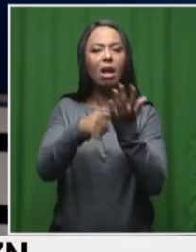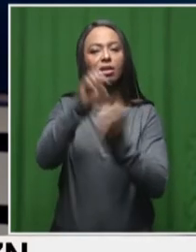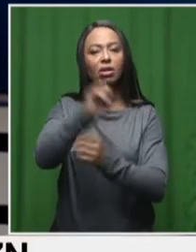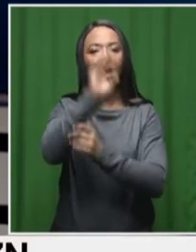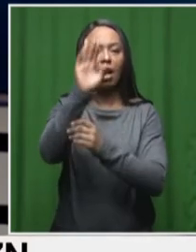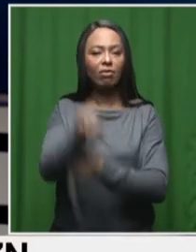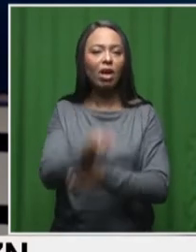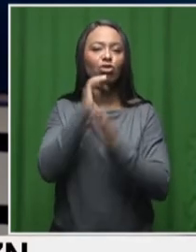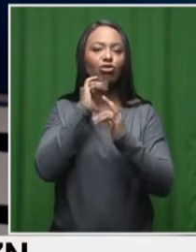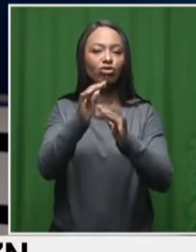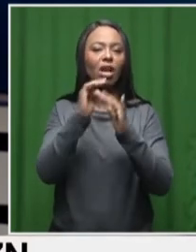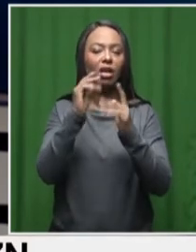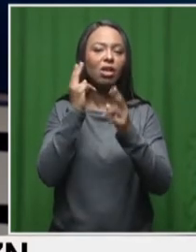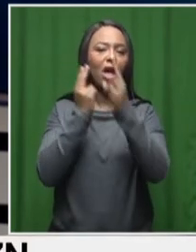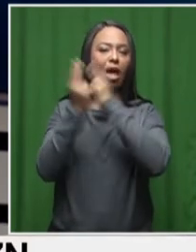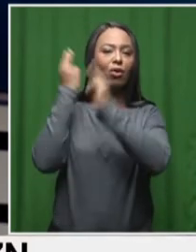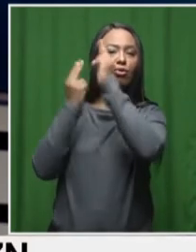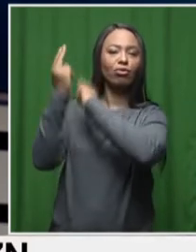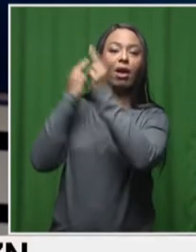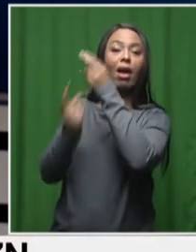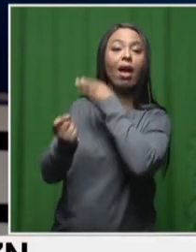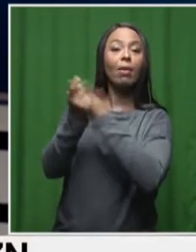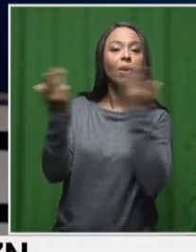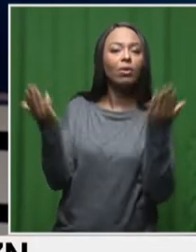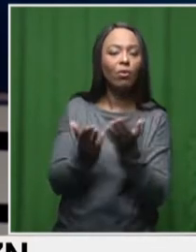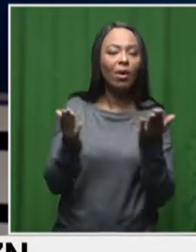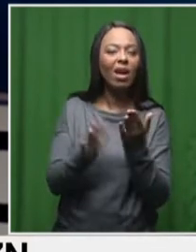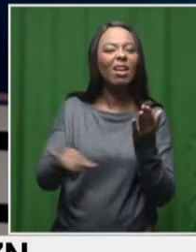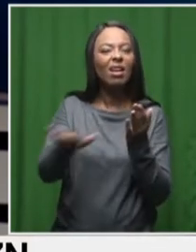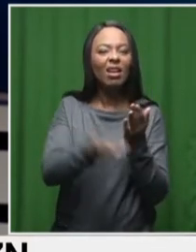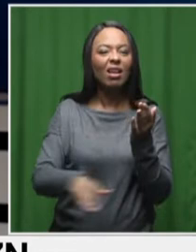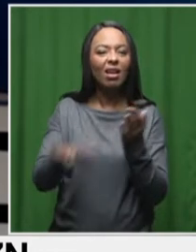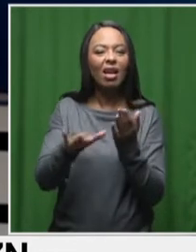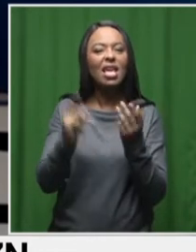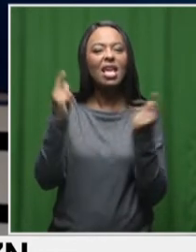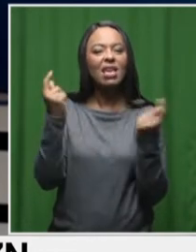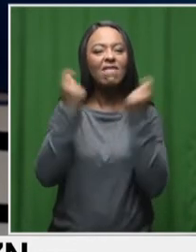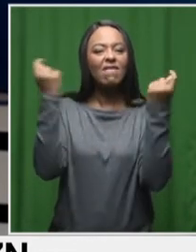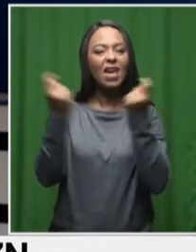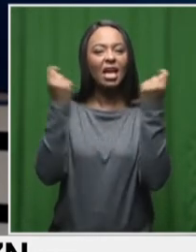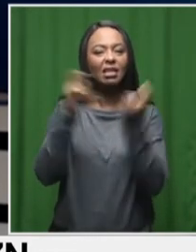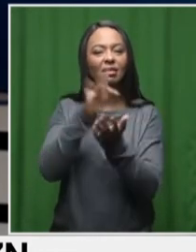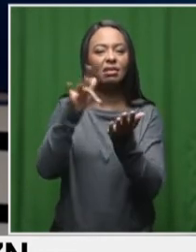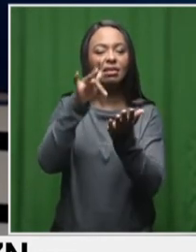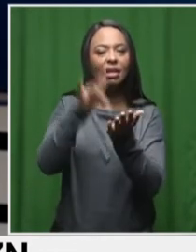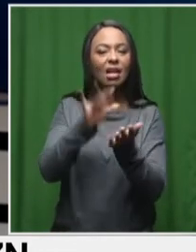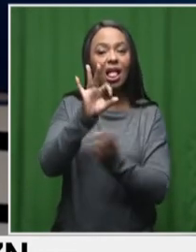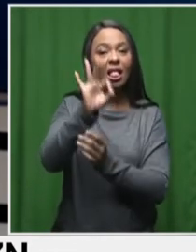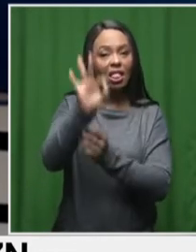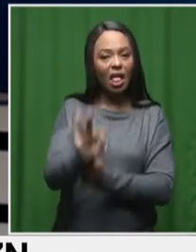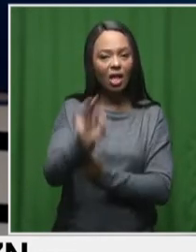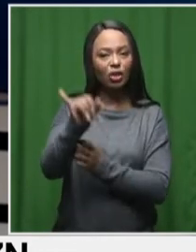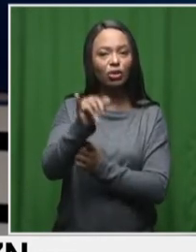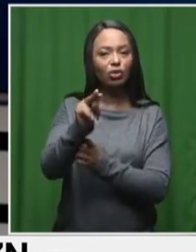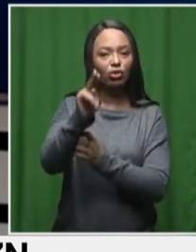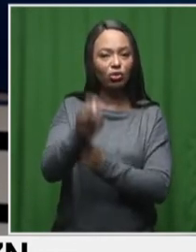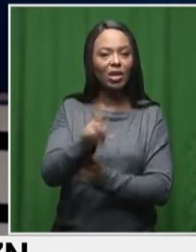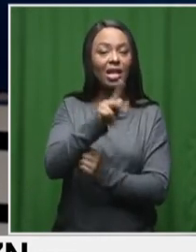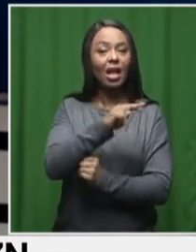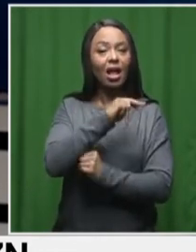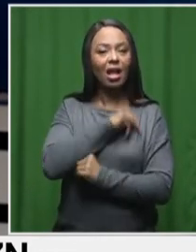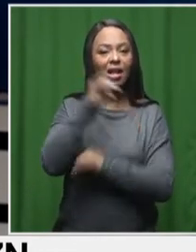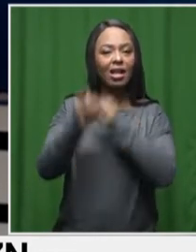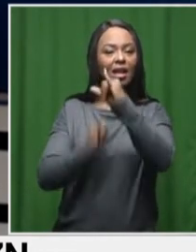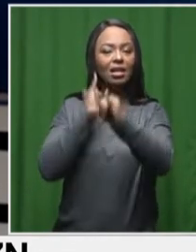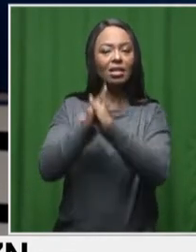jazz heritage, happening at the Station Functions and Event Center on the 3rd of June. The KZN International Festival will